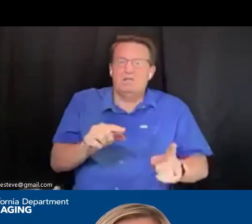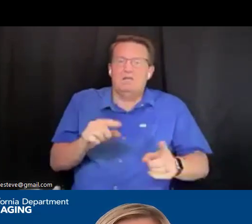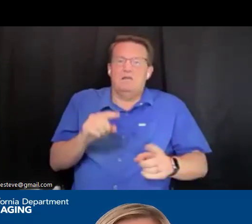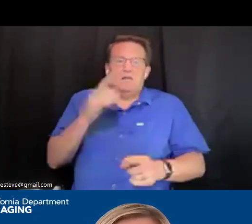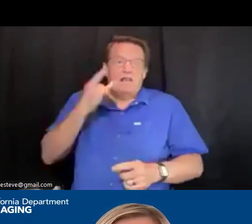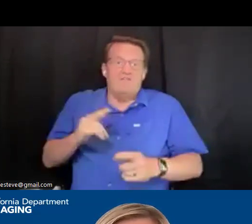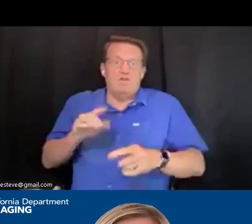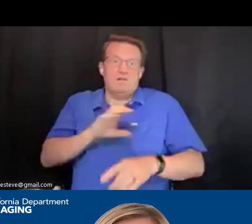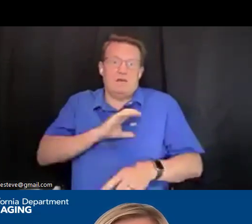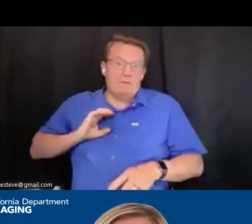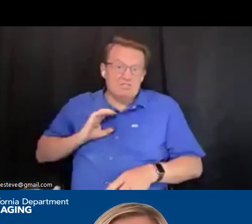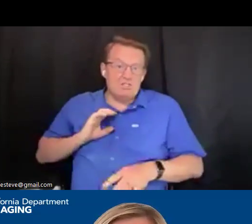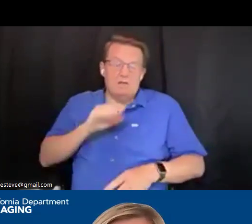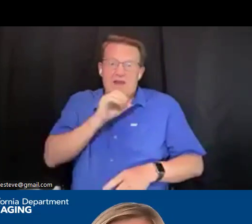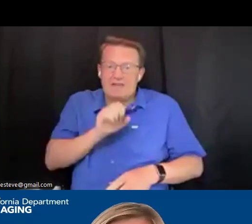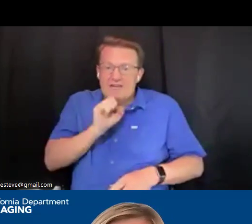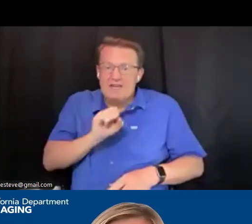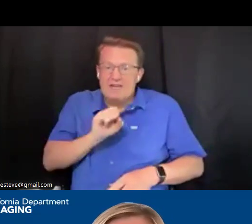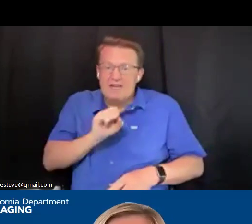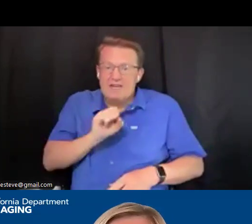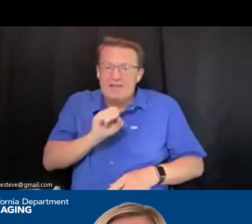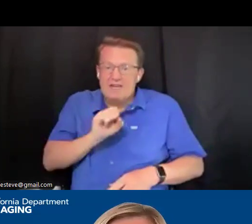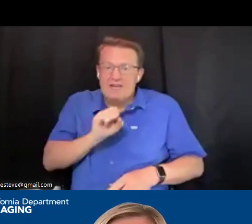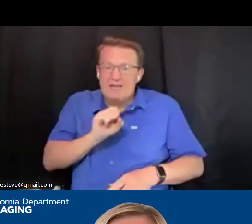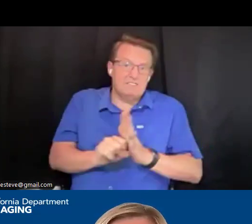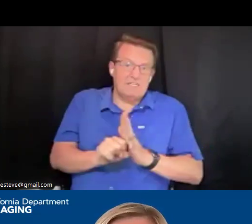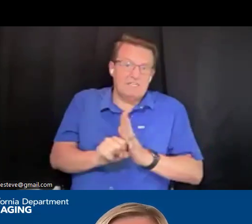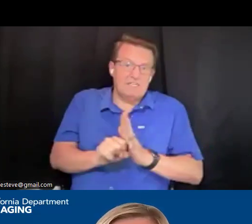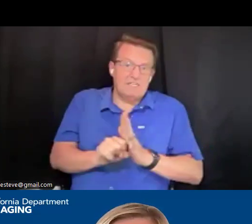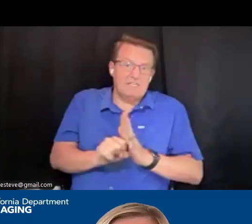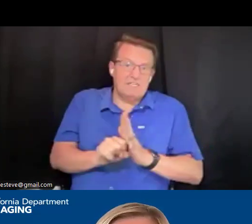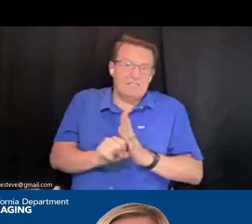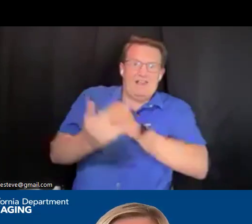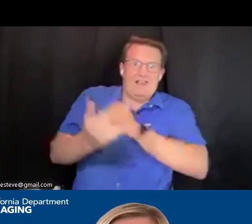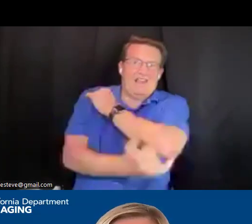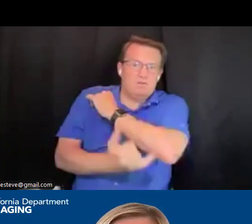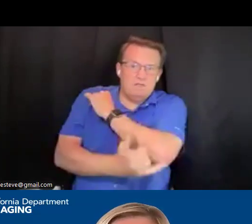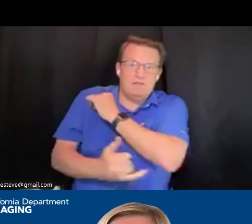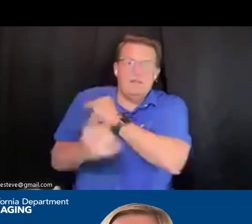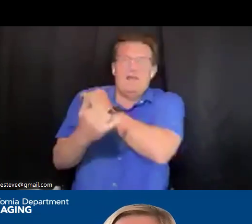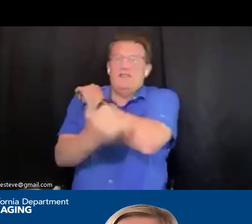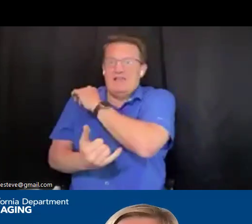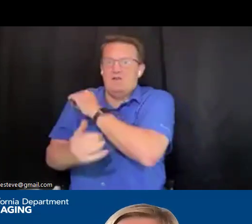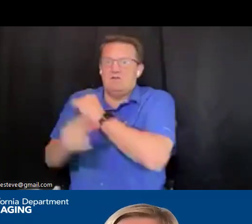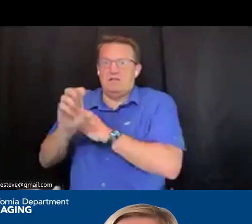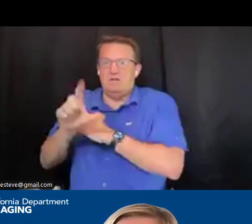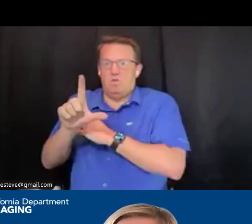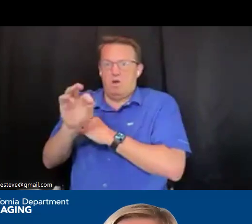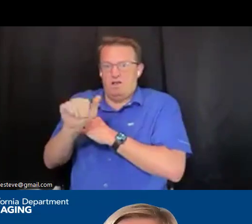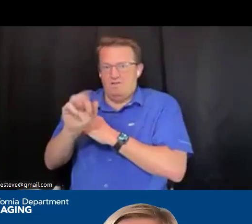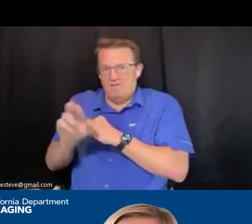California State Association of Counties, the County Welfare Directors Association, and the